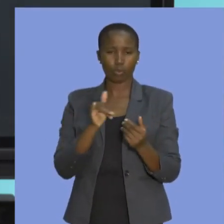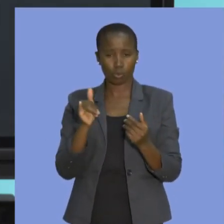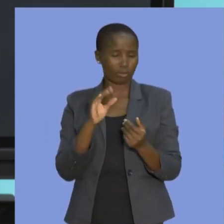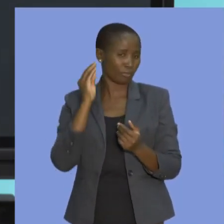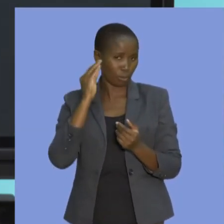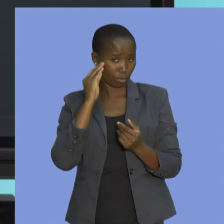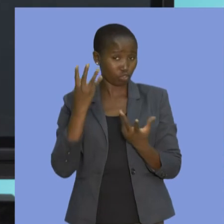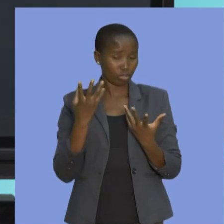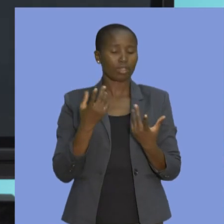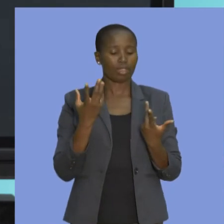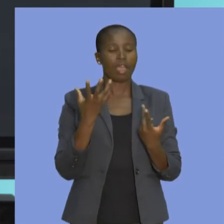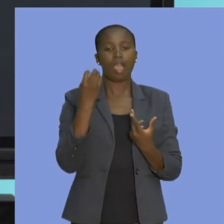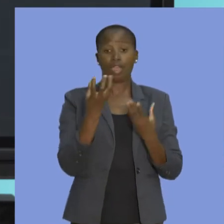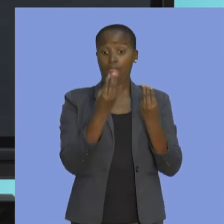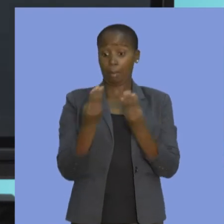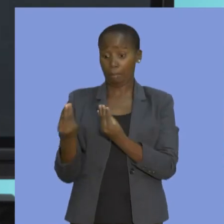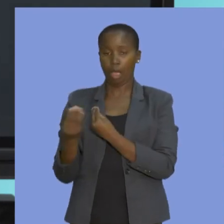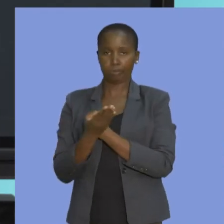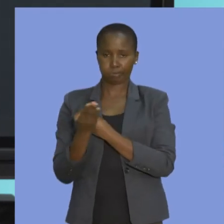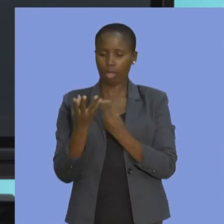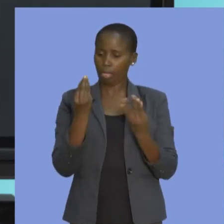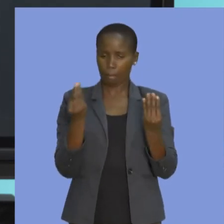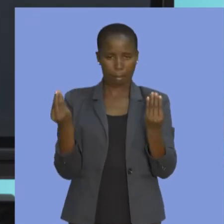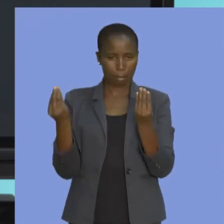this. So we have numbers there.